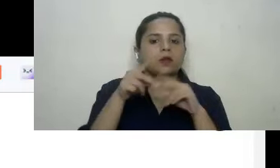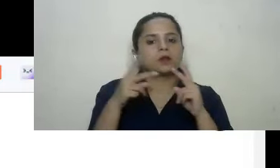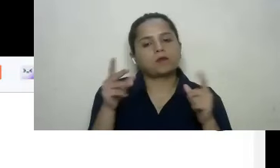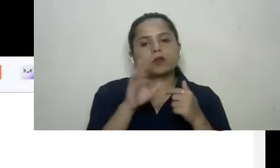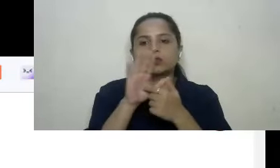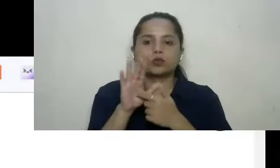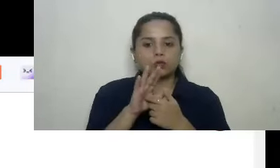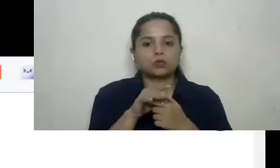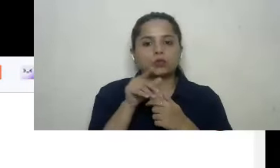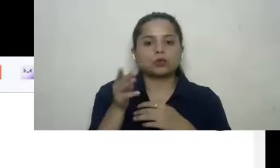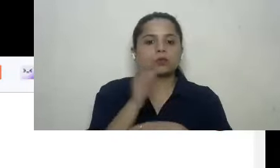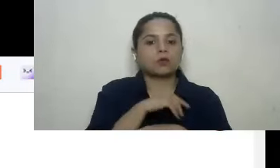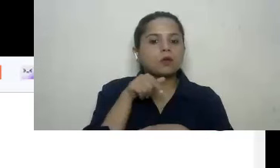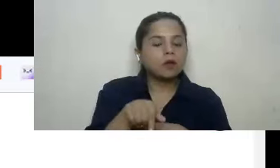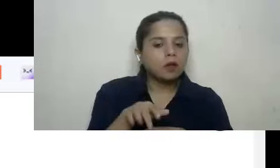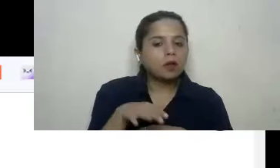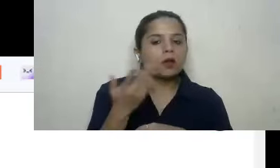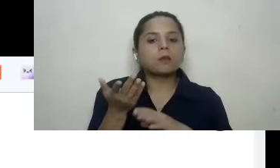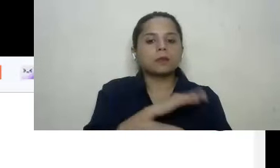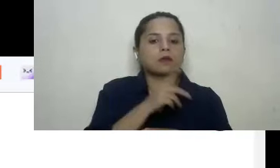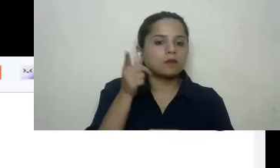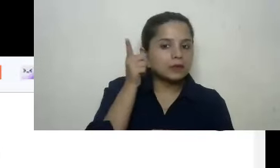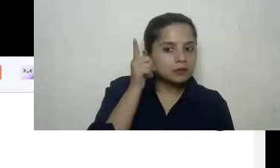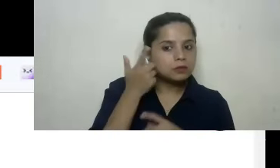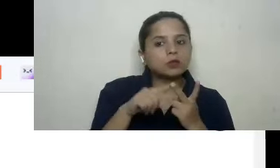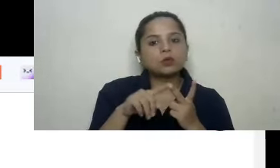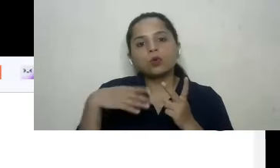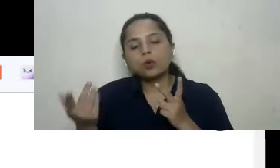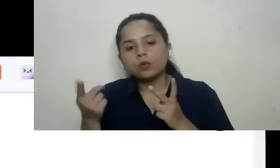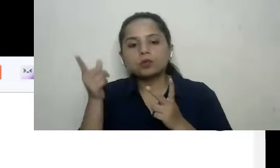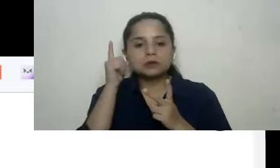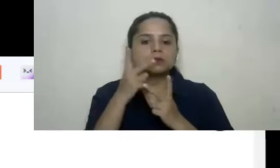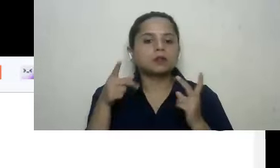With a pre-listening, a post-listening, and a while listening activity as well.